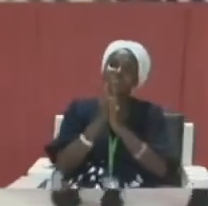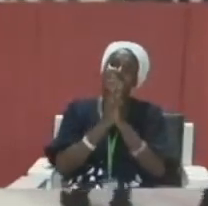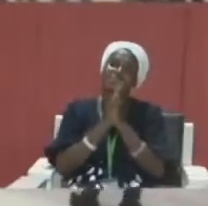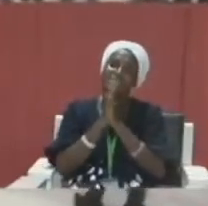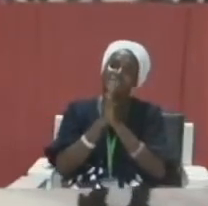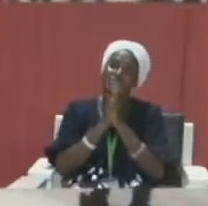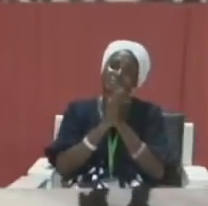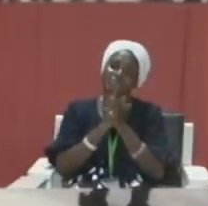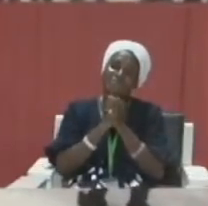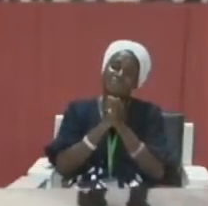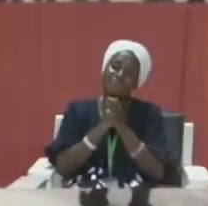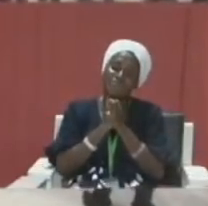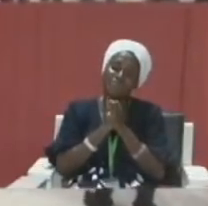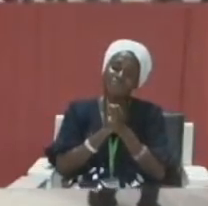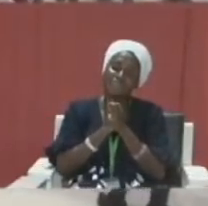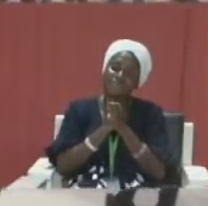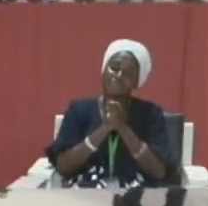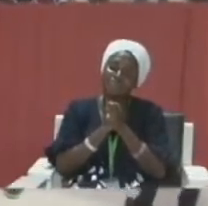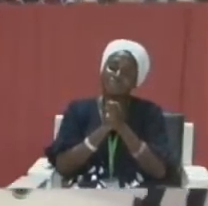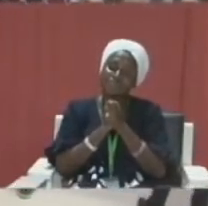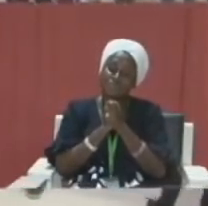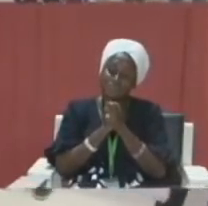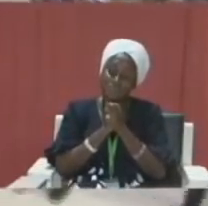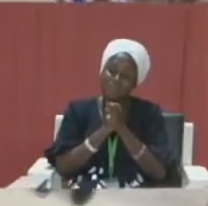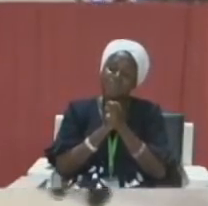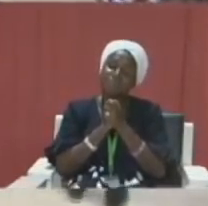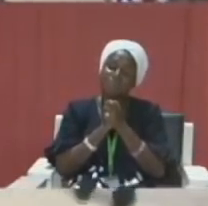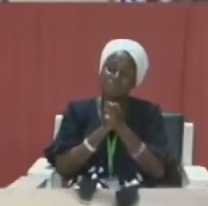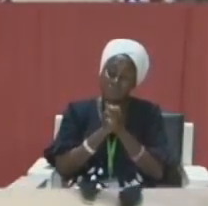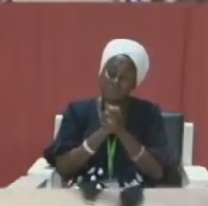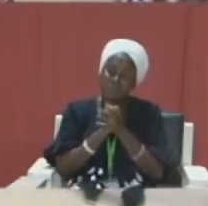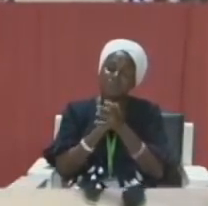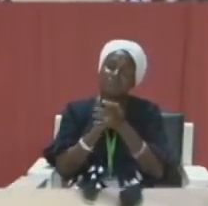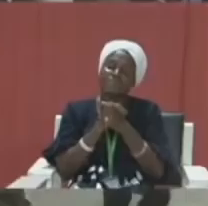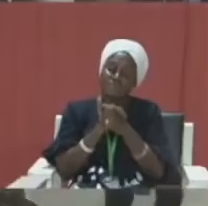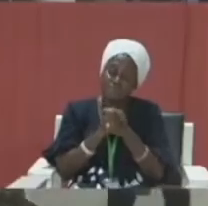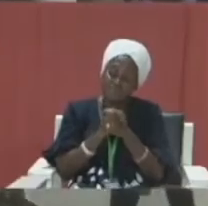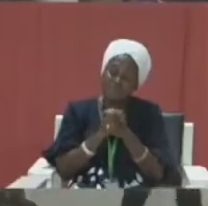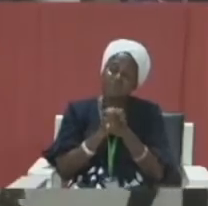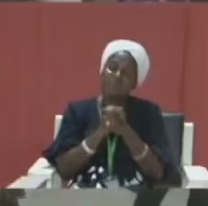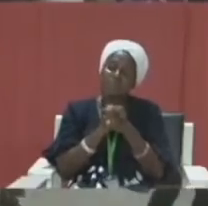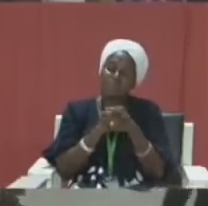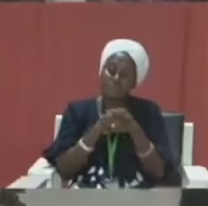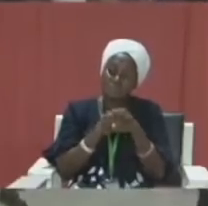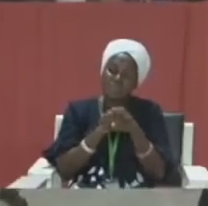Eight. Just keep coming. Thank you. Just keep coming.